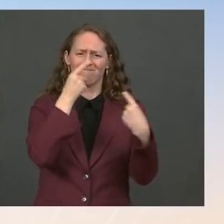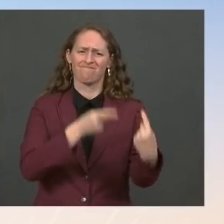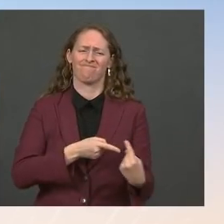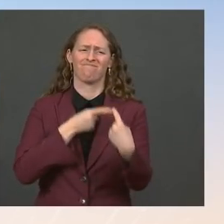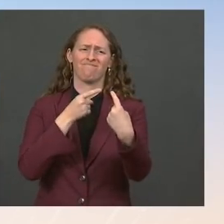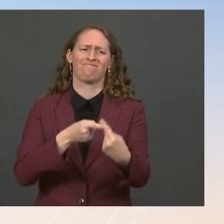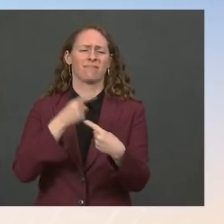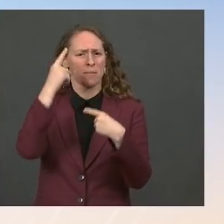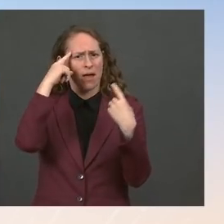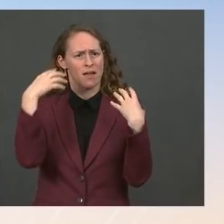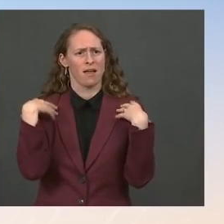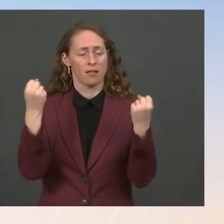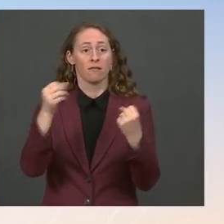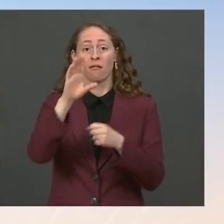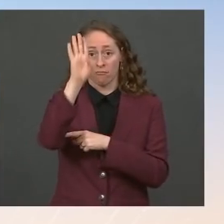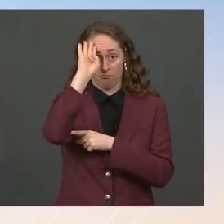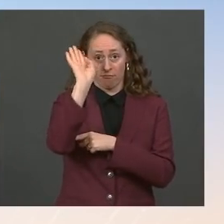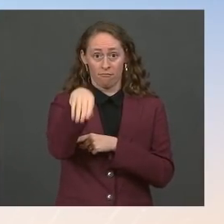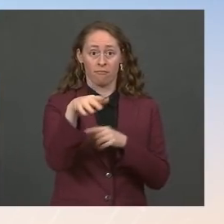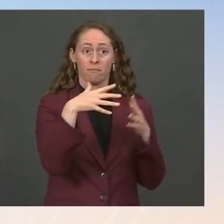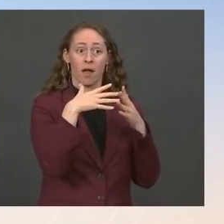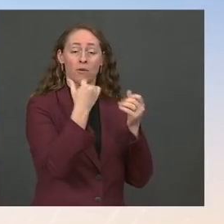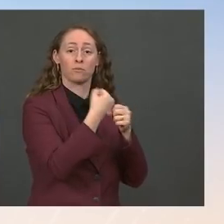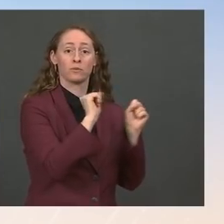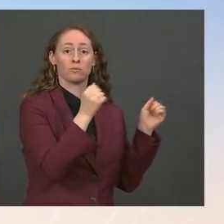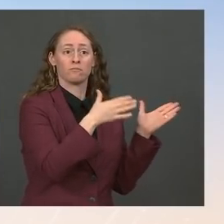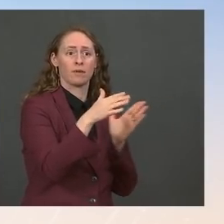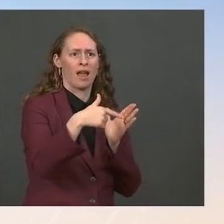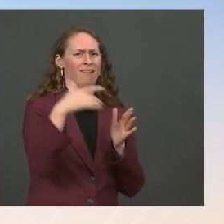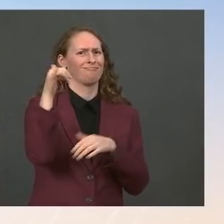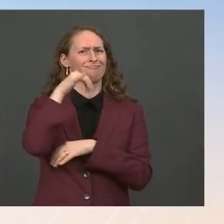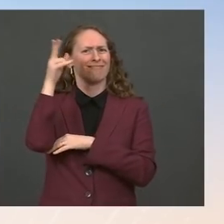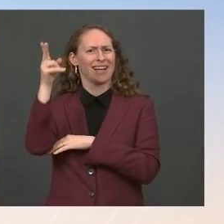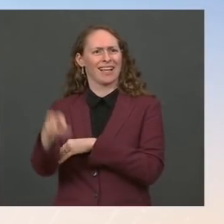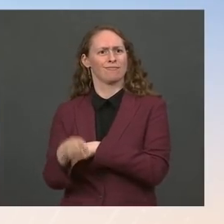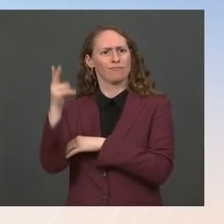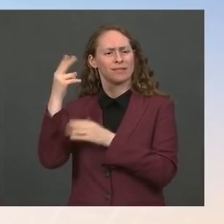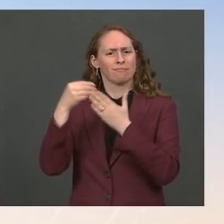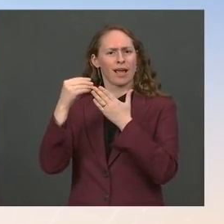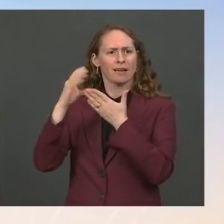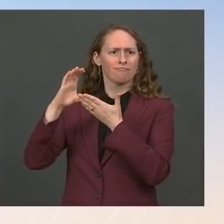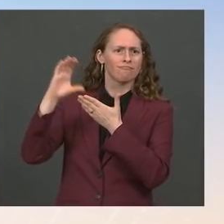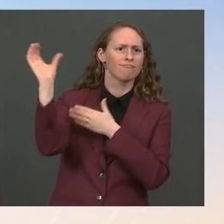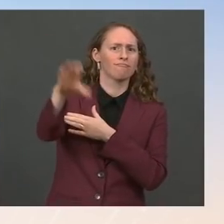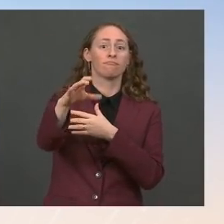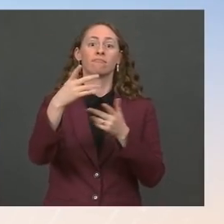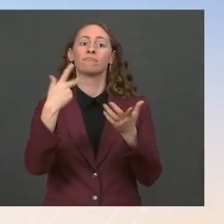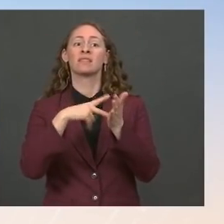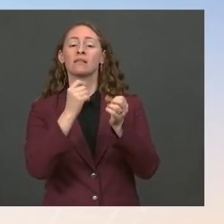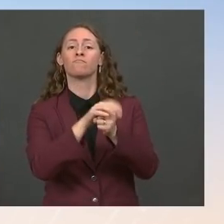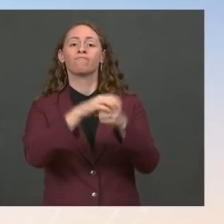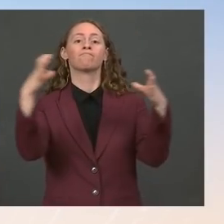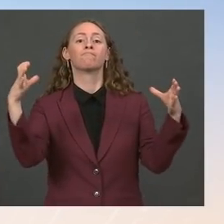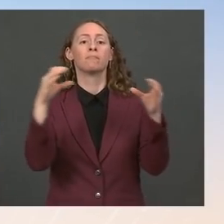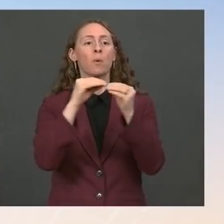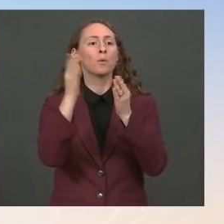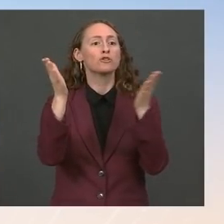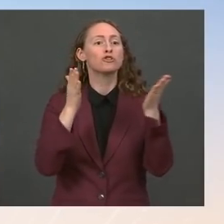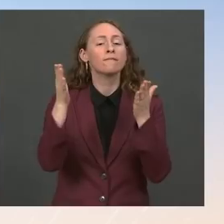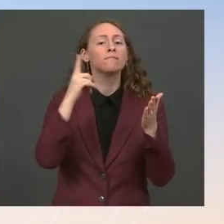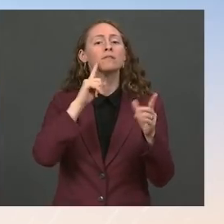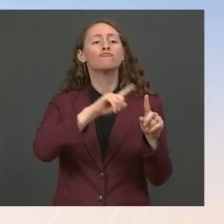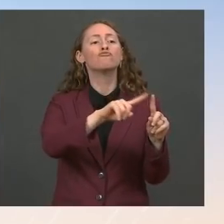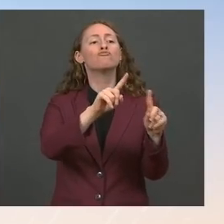American Rescue Plan provided historic funding levels to expanded services that link children and youth to needed services in their communities.